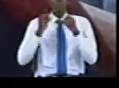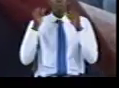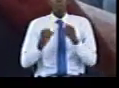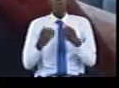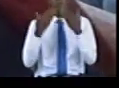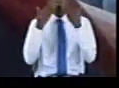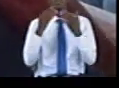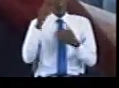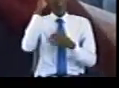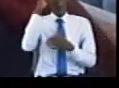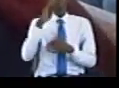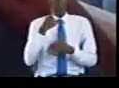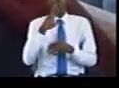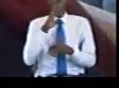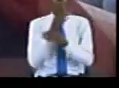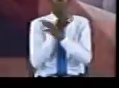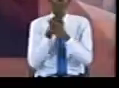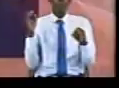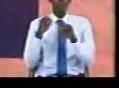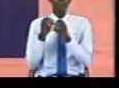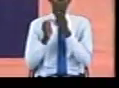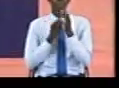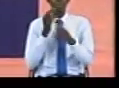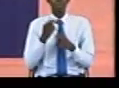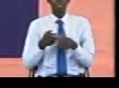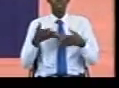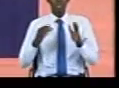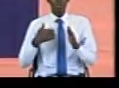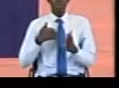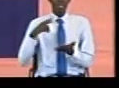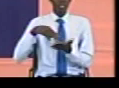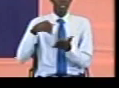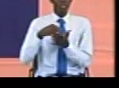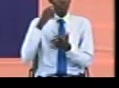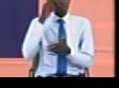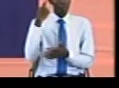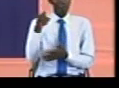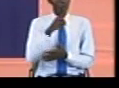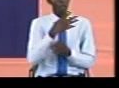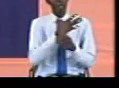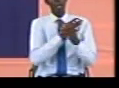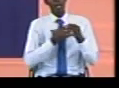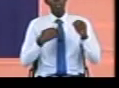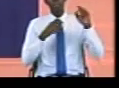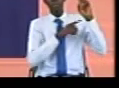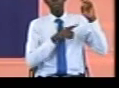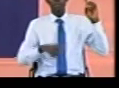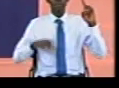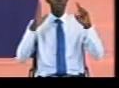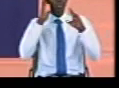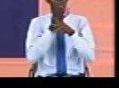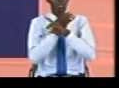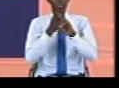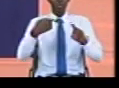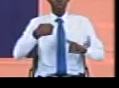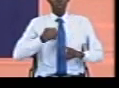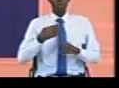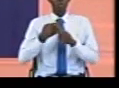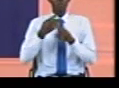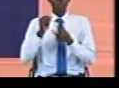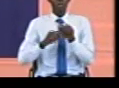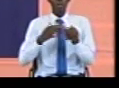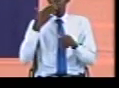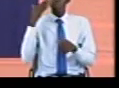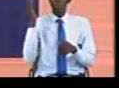free. Let me read it now for you. It says, and the Lord shall deliver me from every evil work and